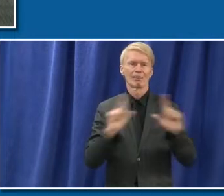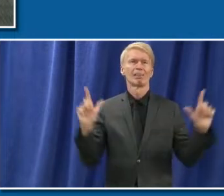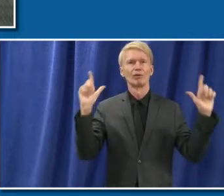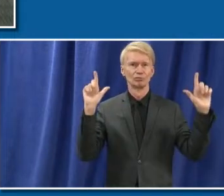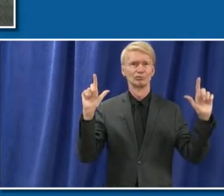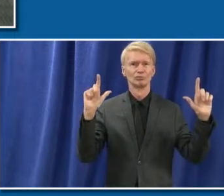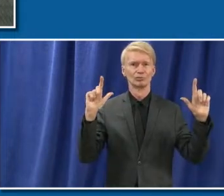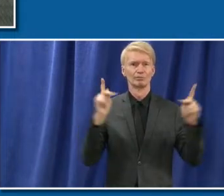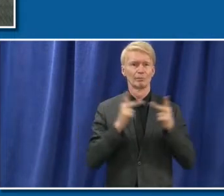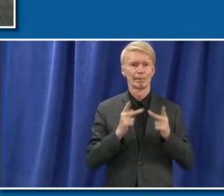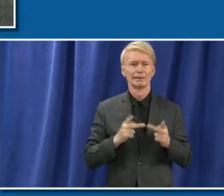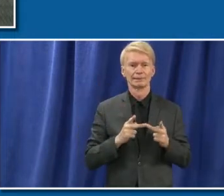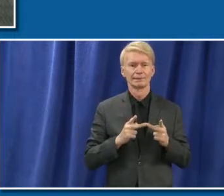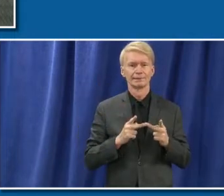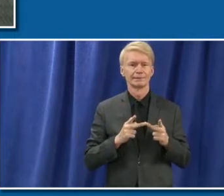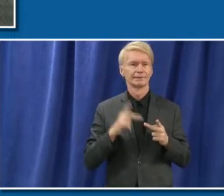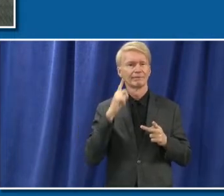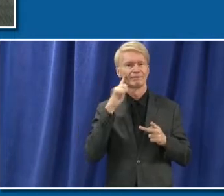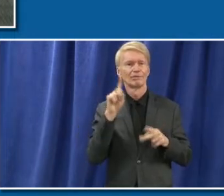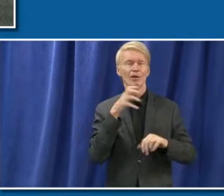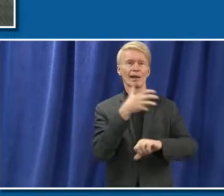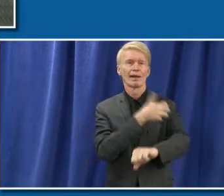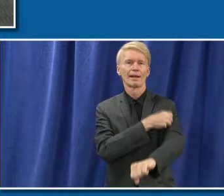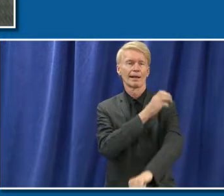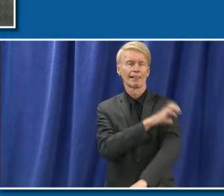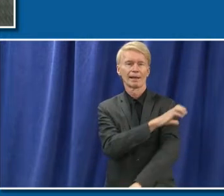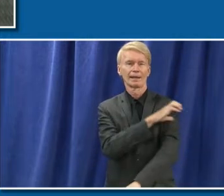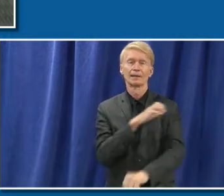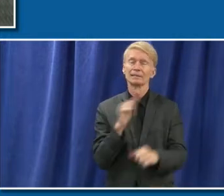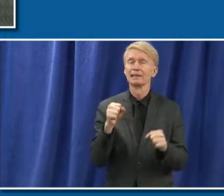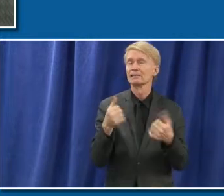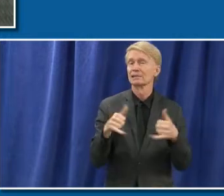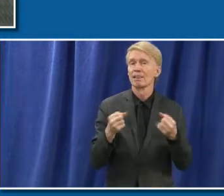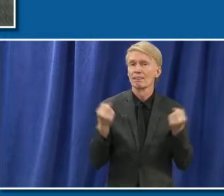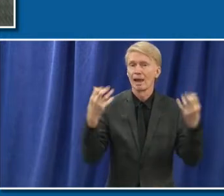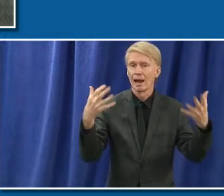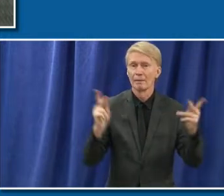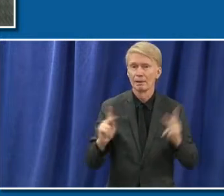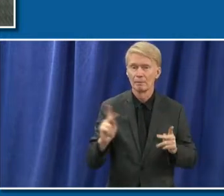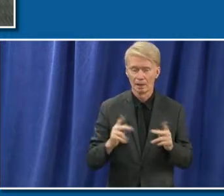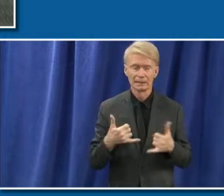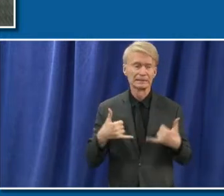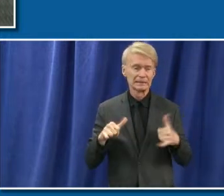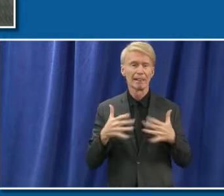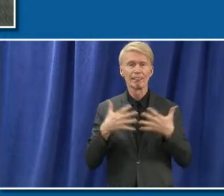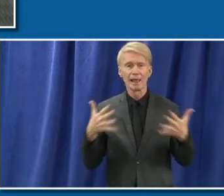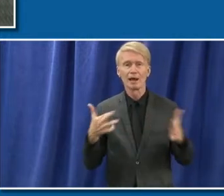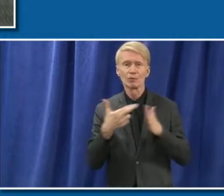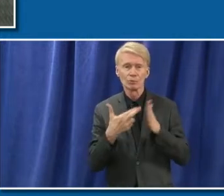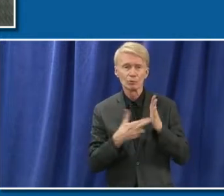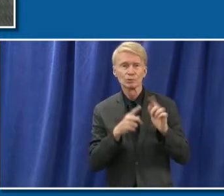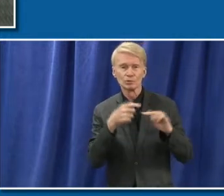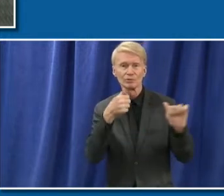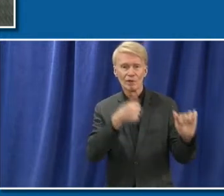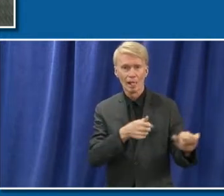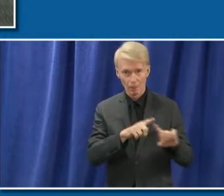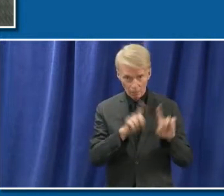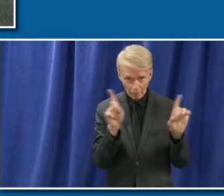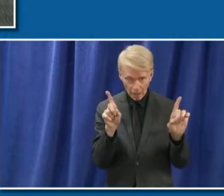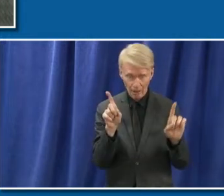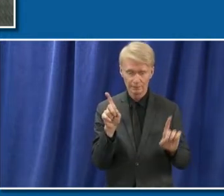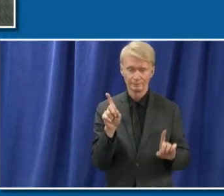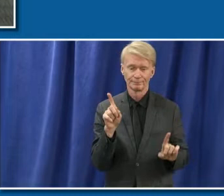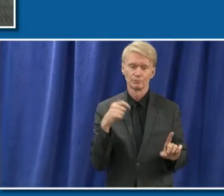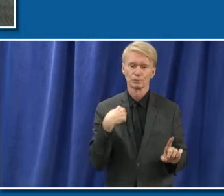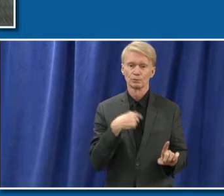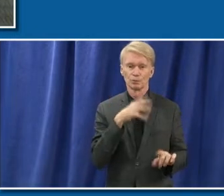of dispensing, or our mass vaccination clinics. That's still a lot of people, and there will be a lot of logistics there. But we will be working to